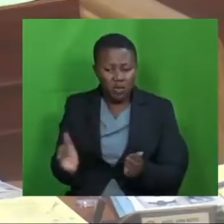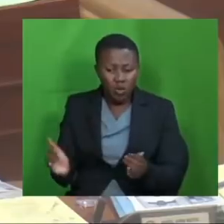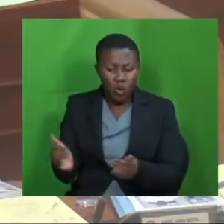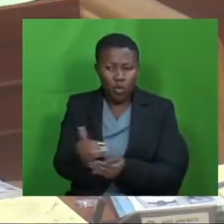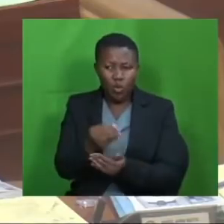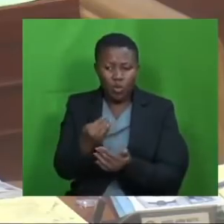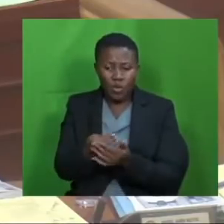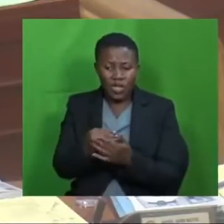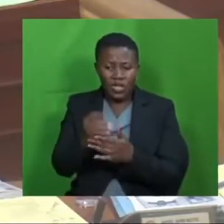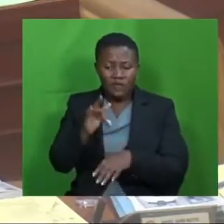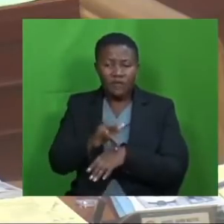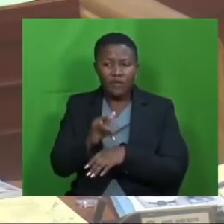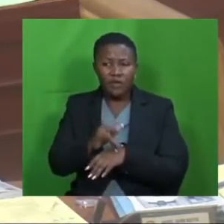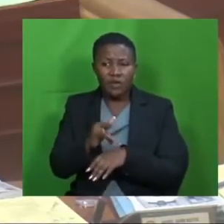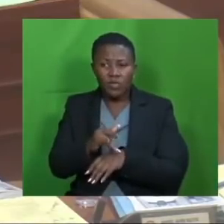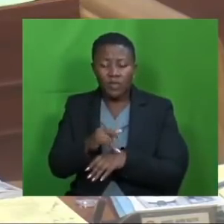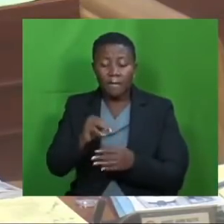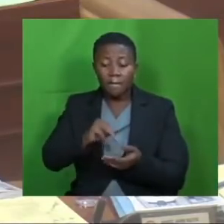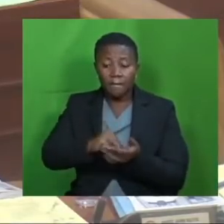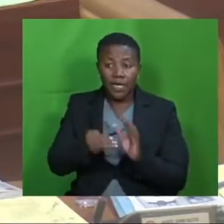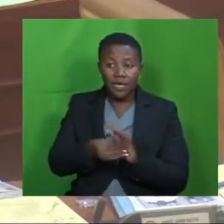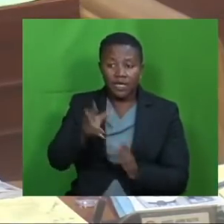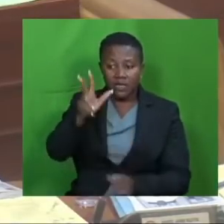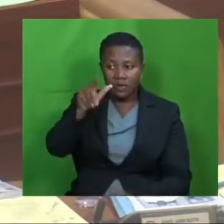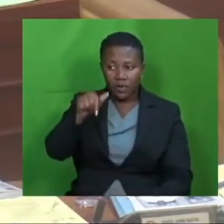incidence of this tax is